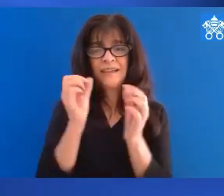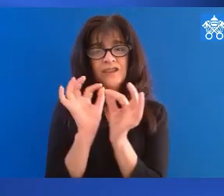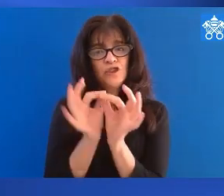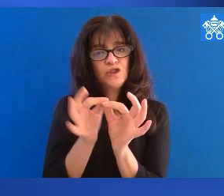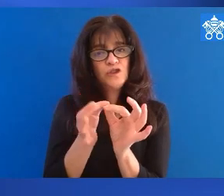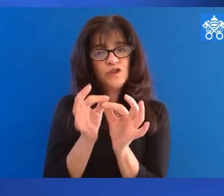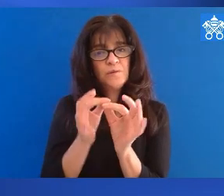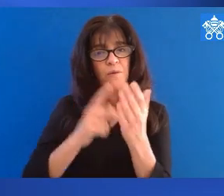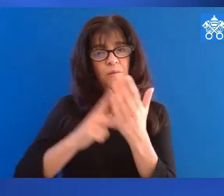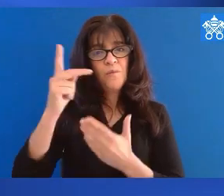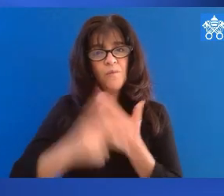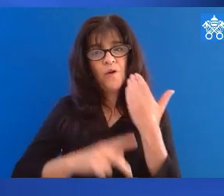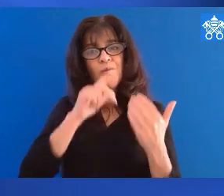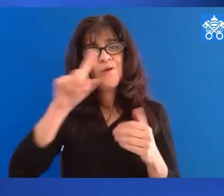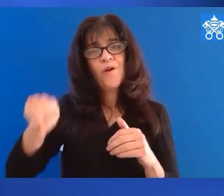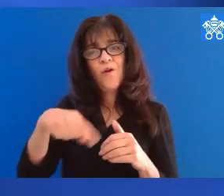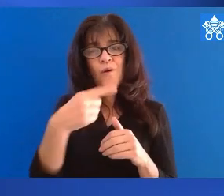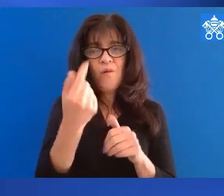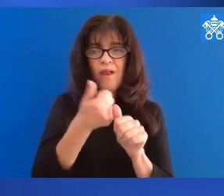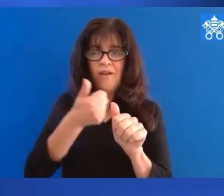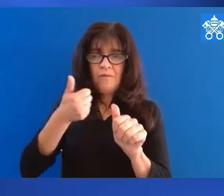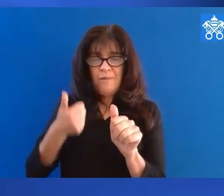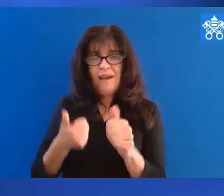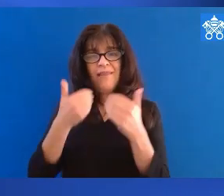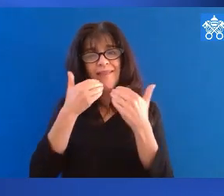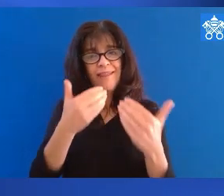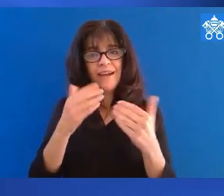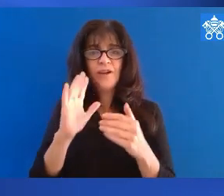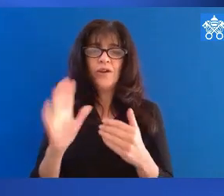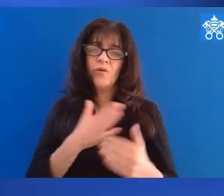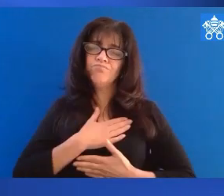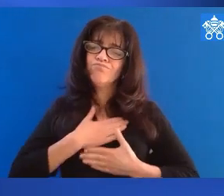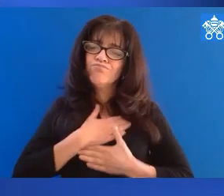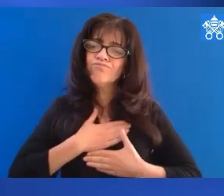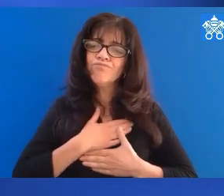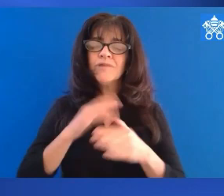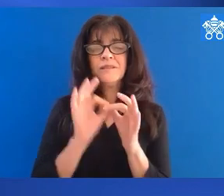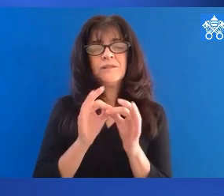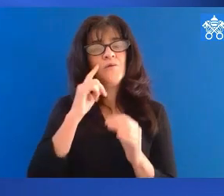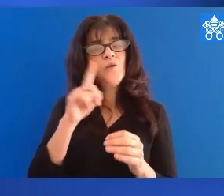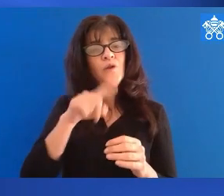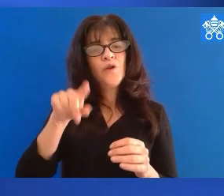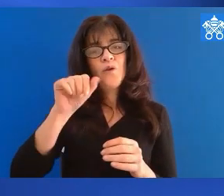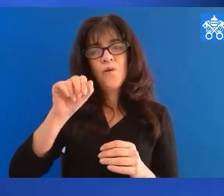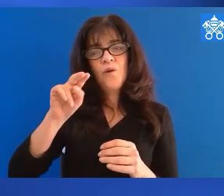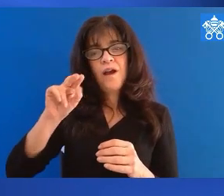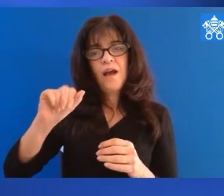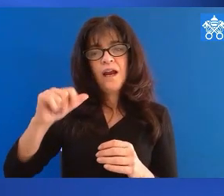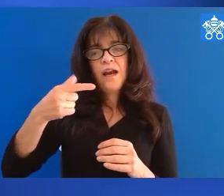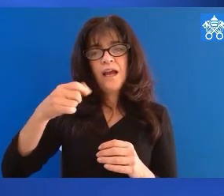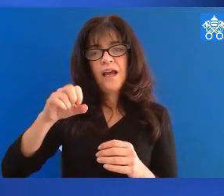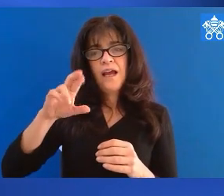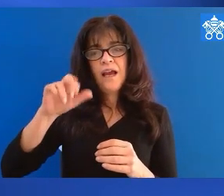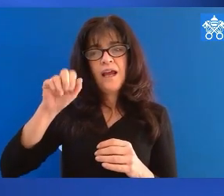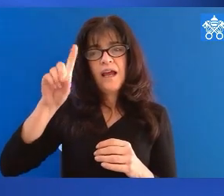of Pope Francis's weekly general audience from St. Peter's Square. I'm Father Paul Samasumo, and it has been a privilege for me to provide you with